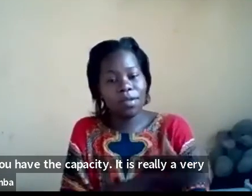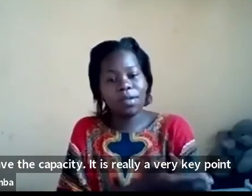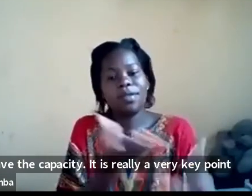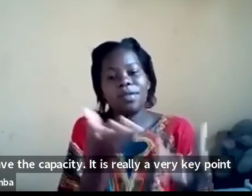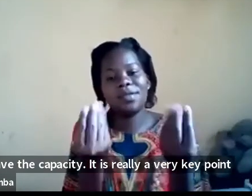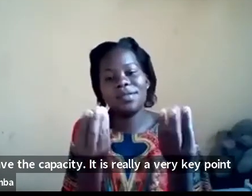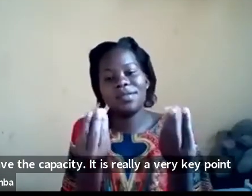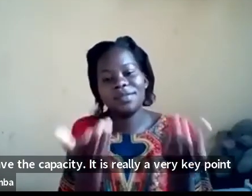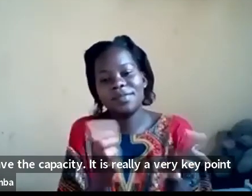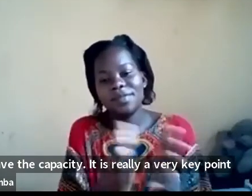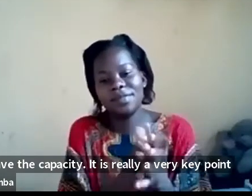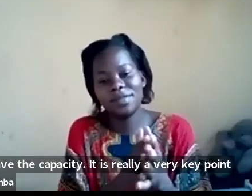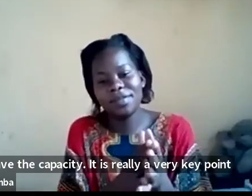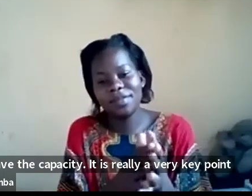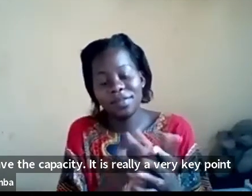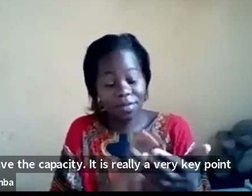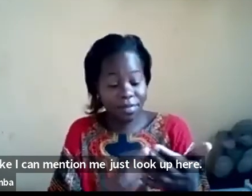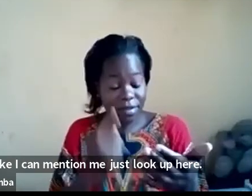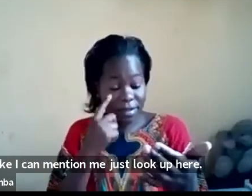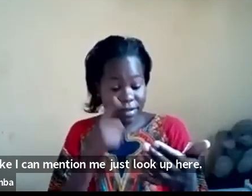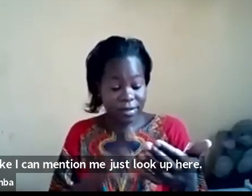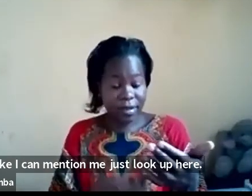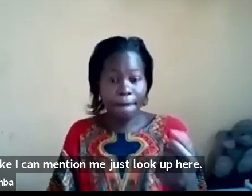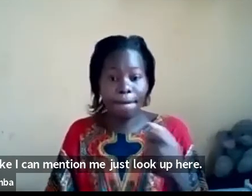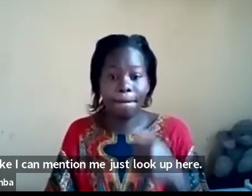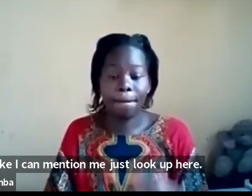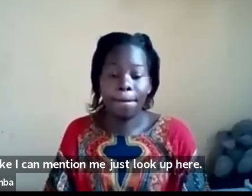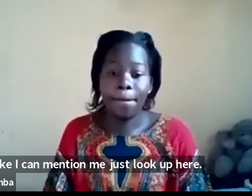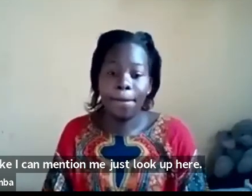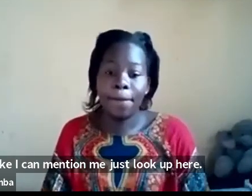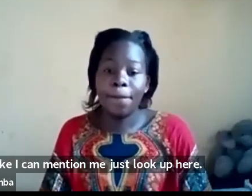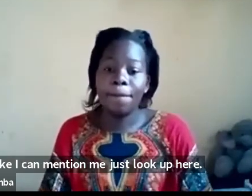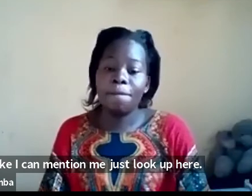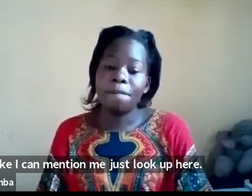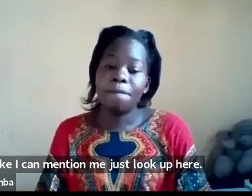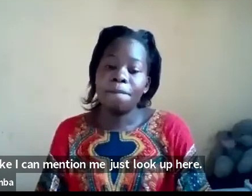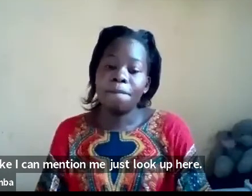here. I'll just the sum I can say.